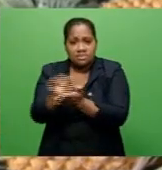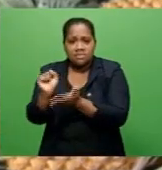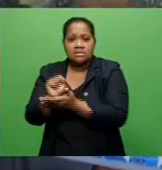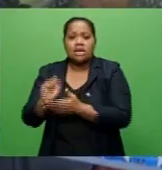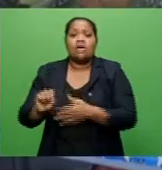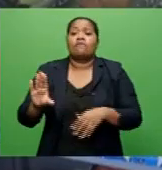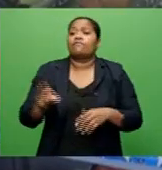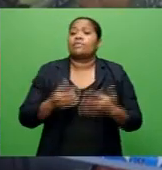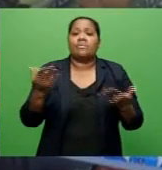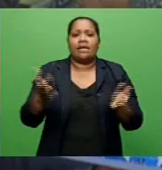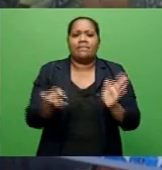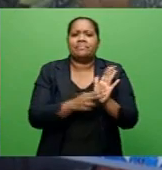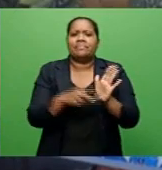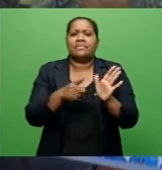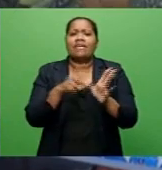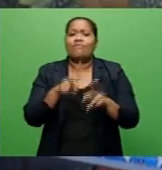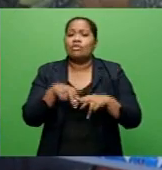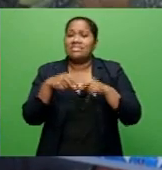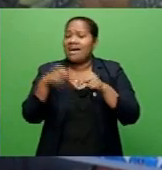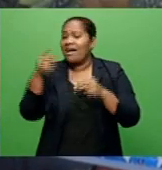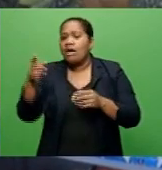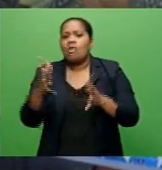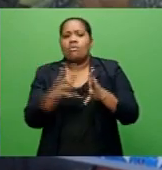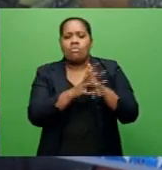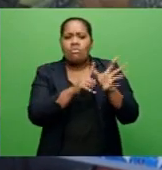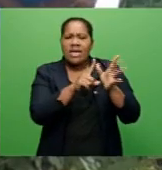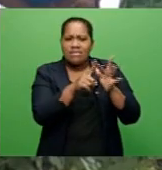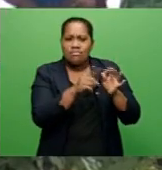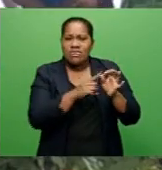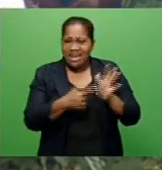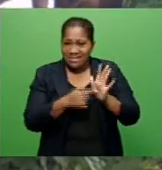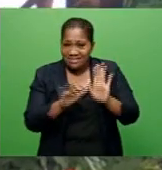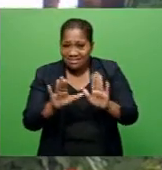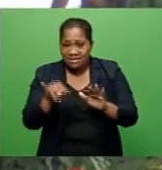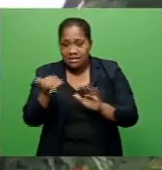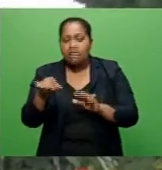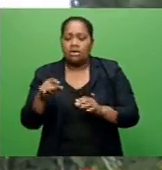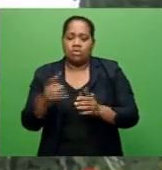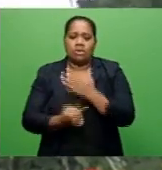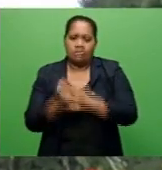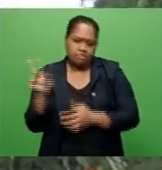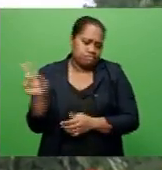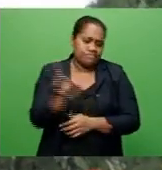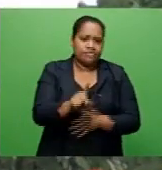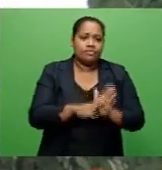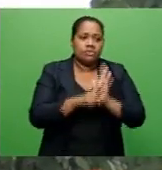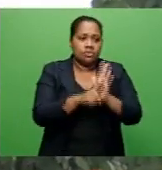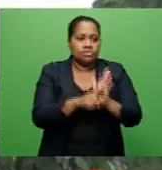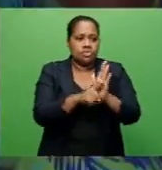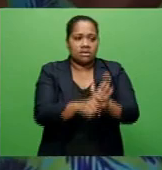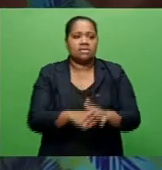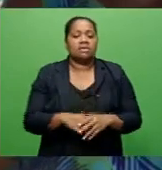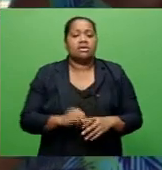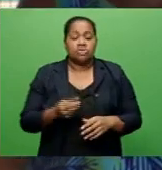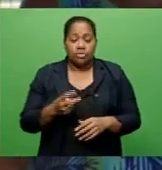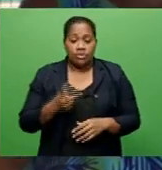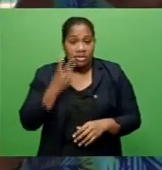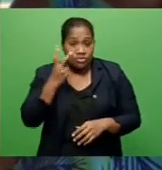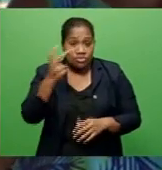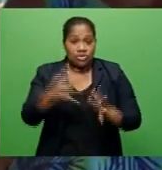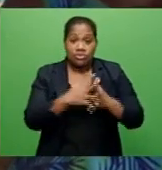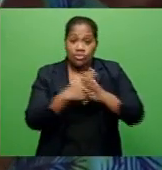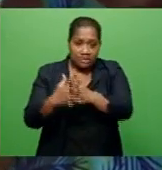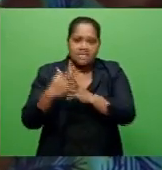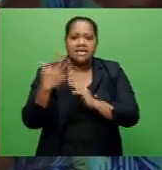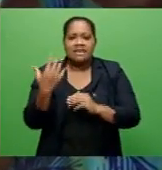Navosa and Wanimbuka. The minister also stated that tours to the west will be on a regular basis, with a number of